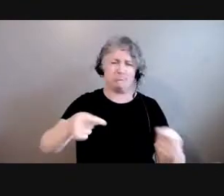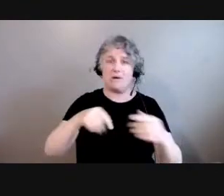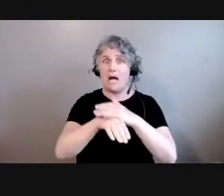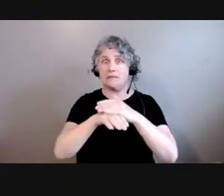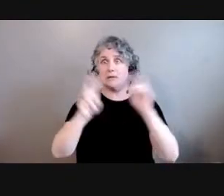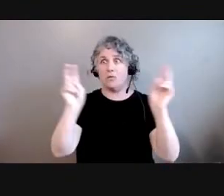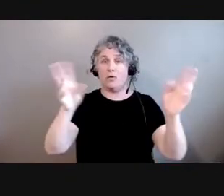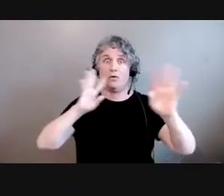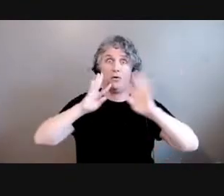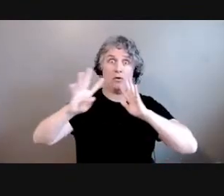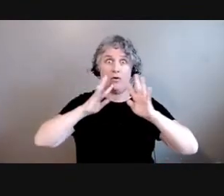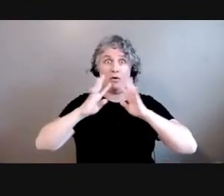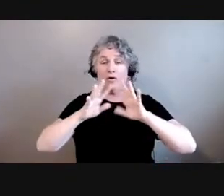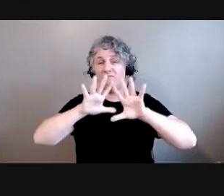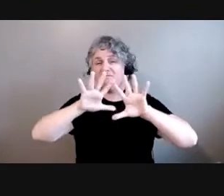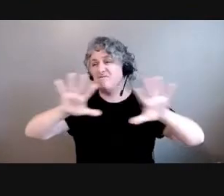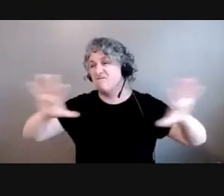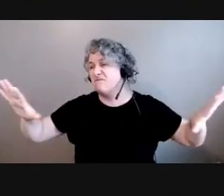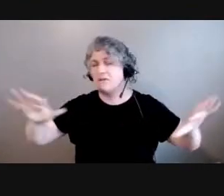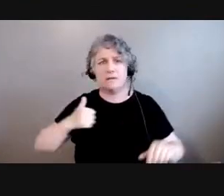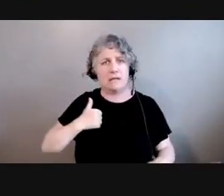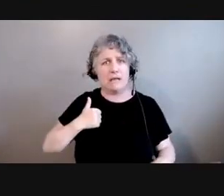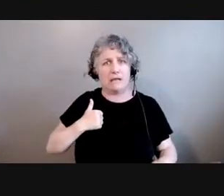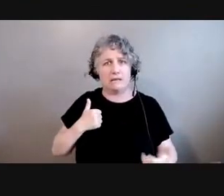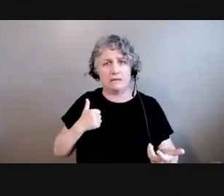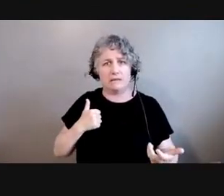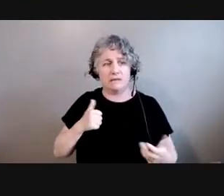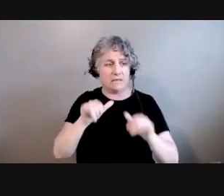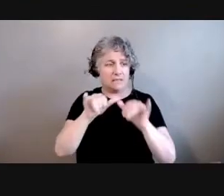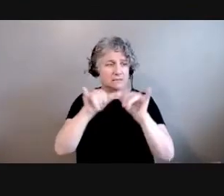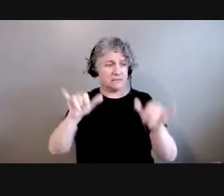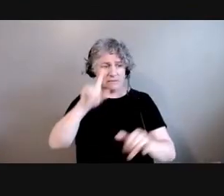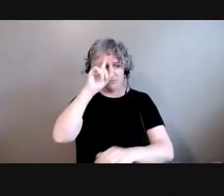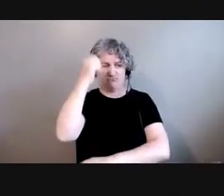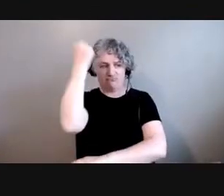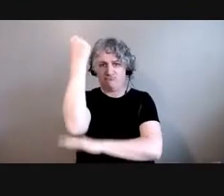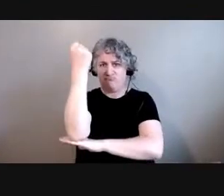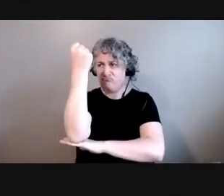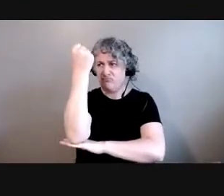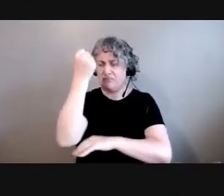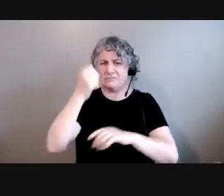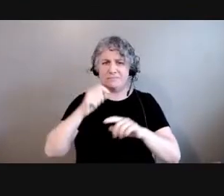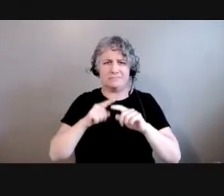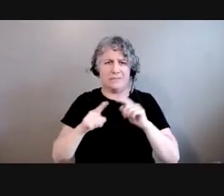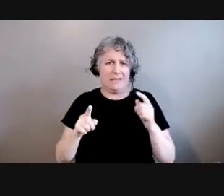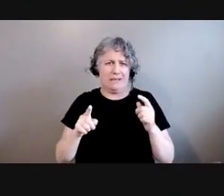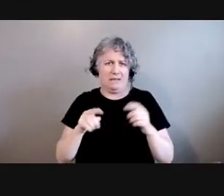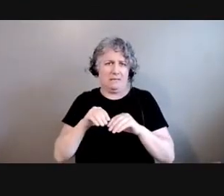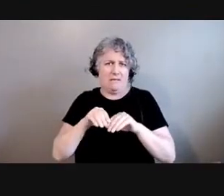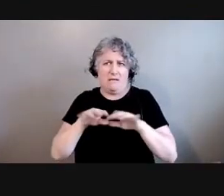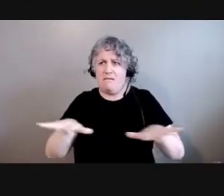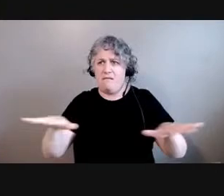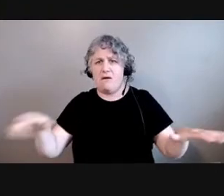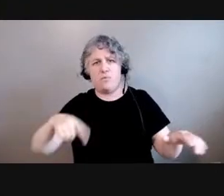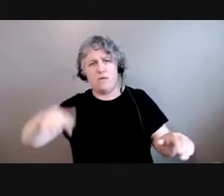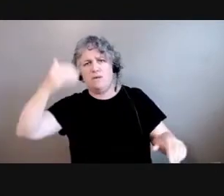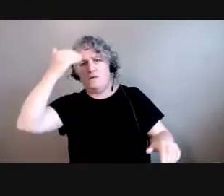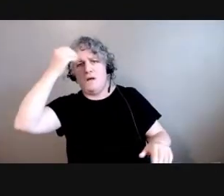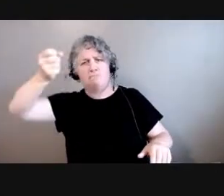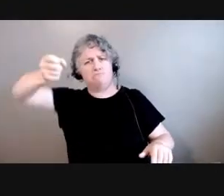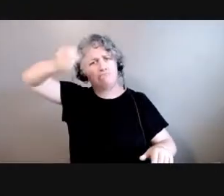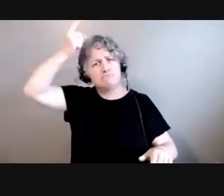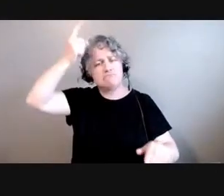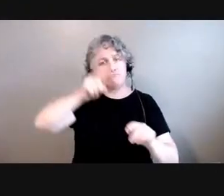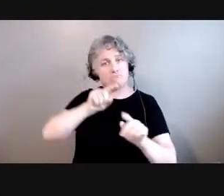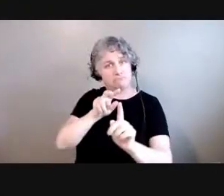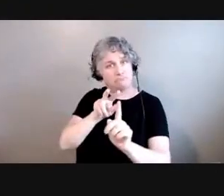country. The system is so pervasive that it's applied to our education settings as well as our workplace settings, and it makes sense to apply